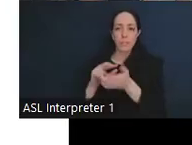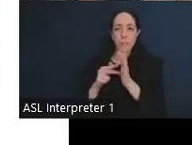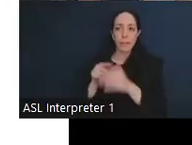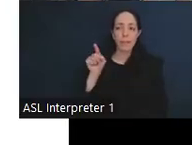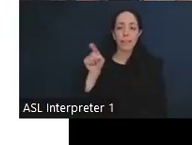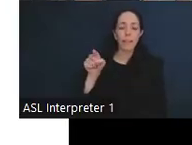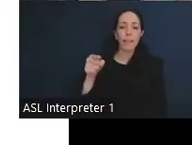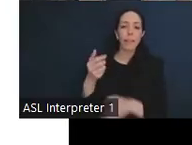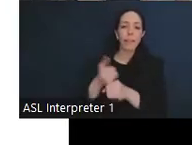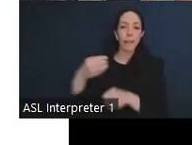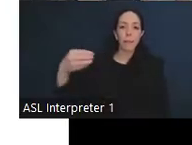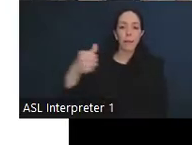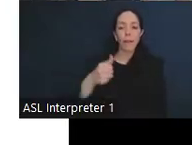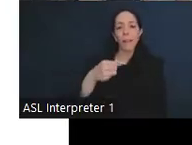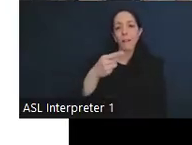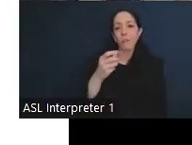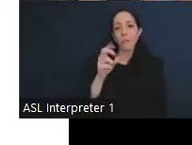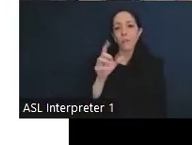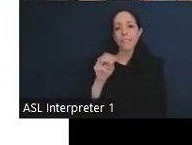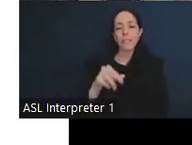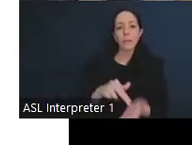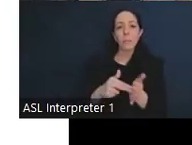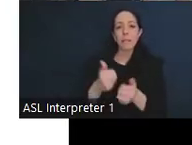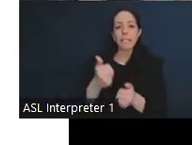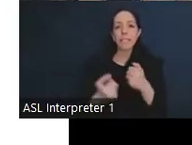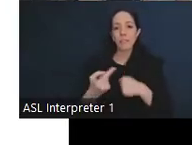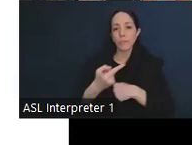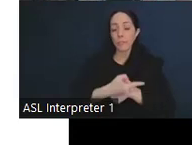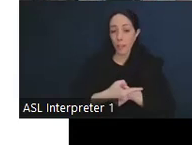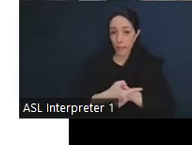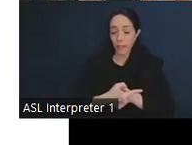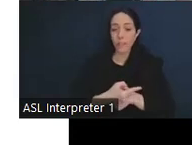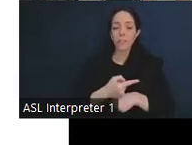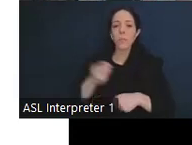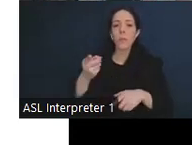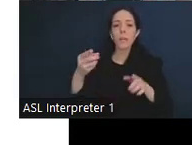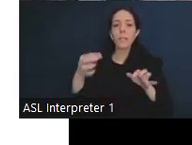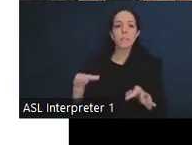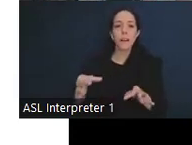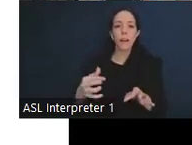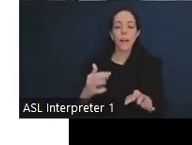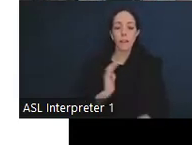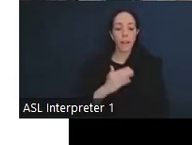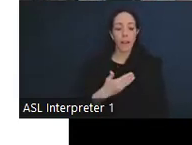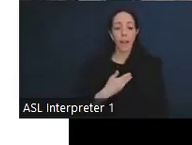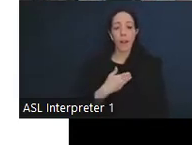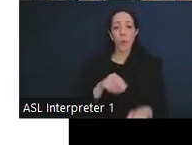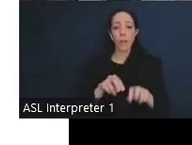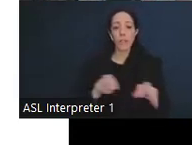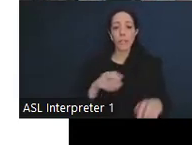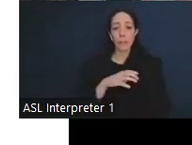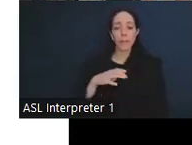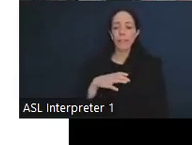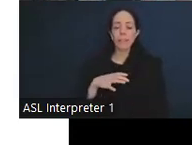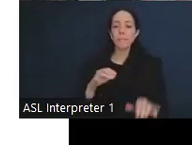And since it's a per diem, they didn't put any parameters around how much time, especially